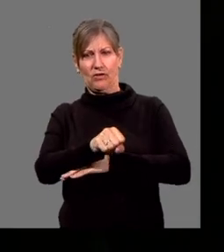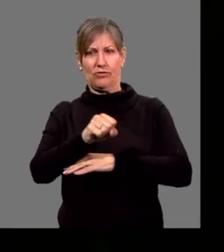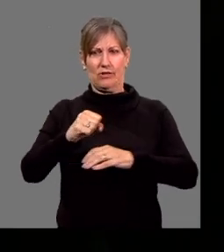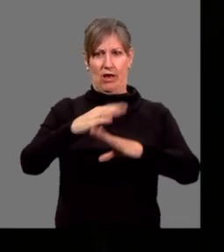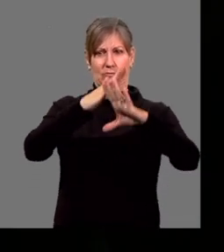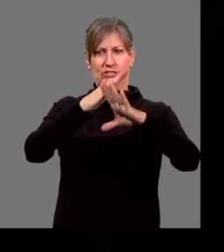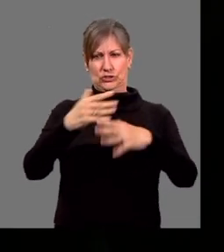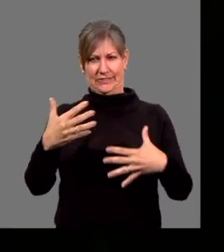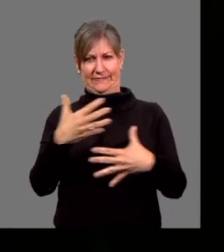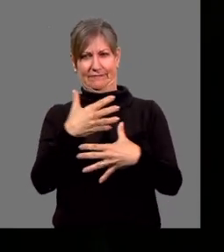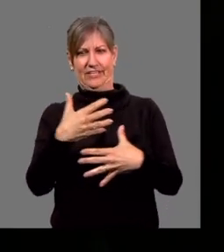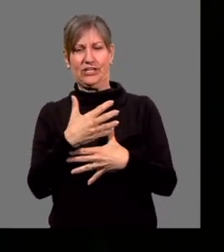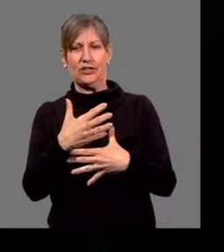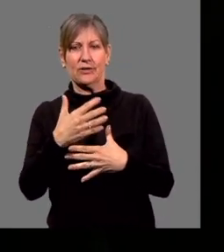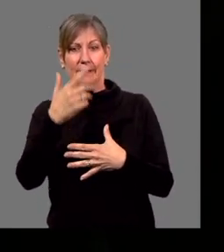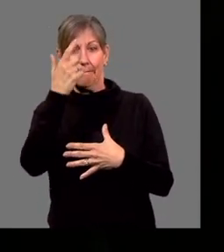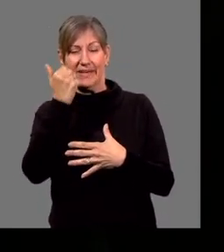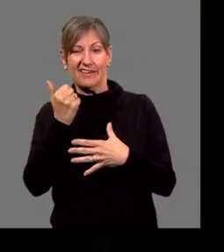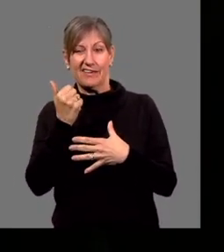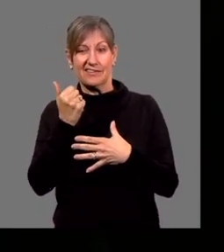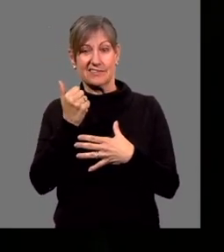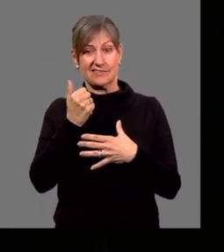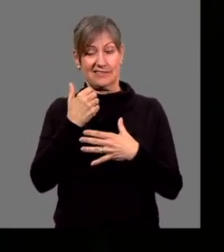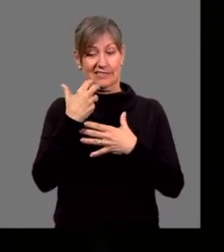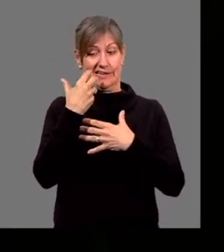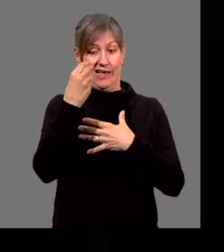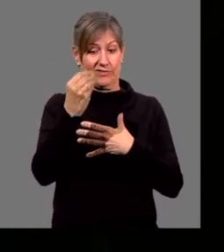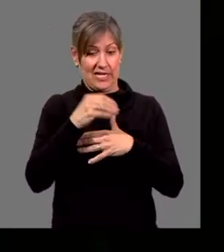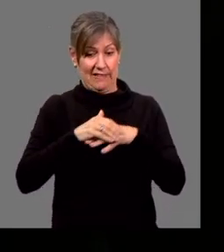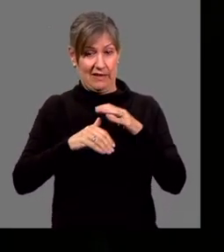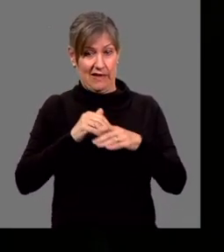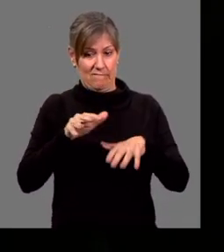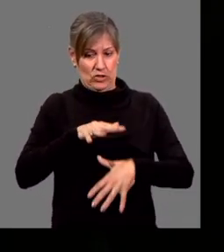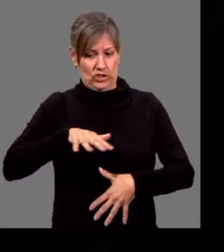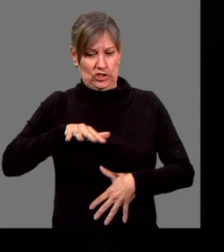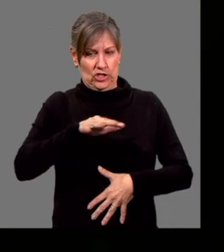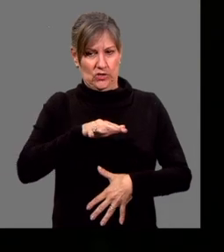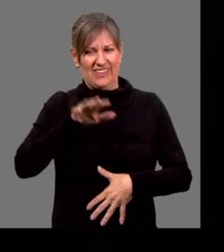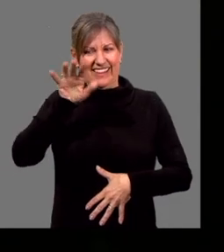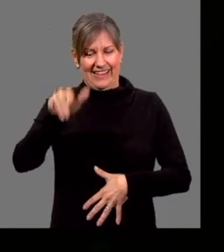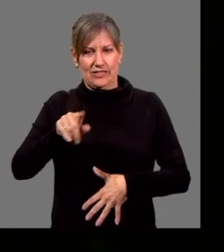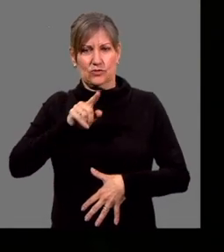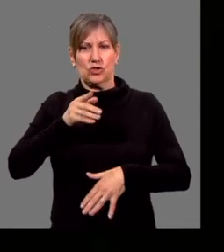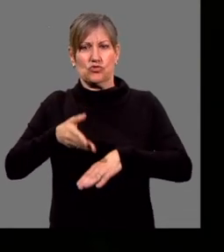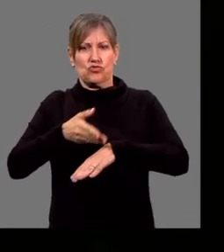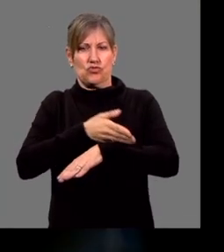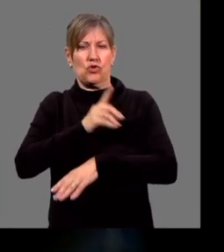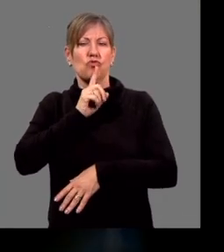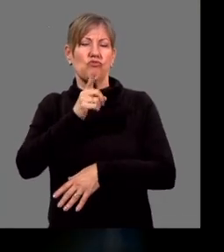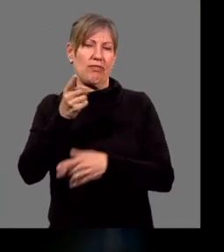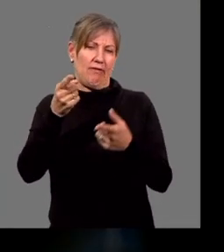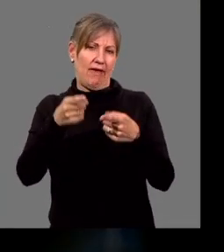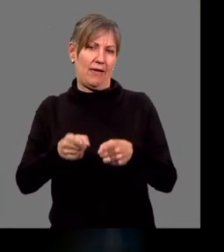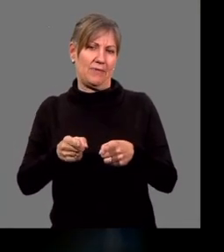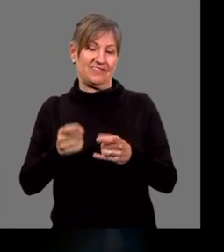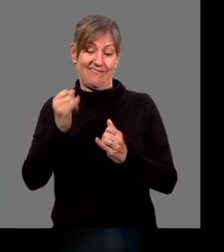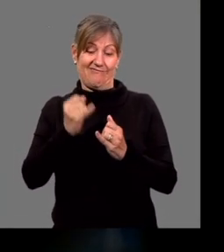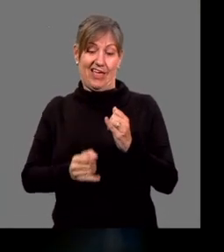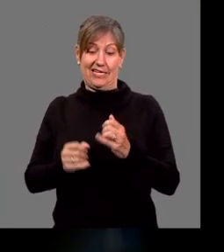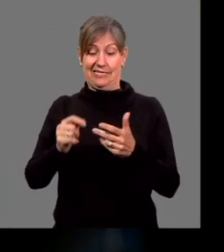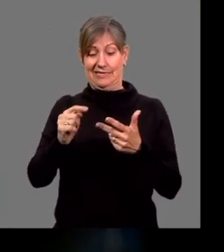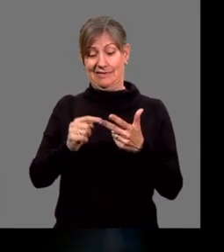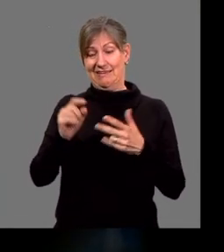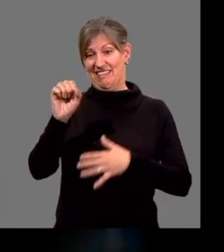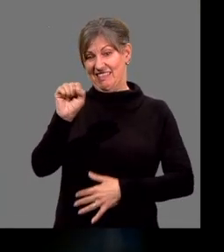fear of the unknown, for it is right beyond our comfort zone where learning and growth truly happens. Finally,